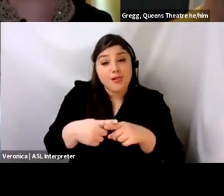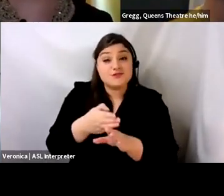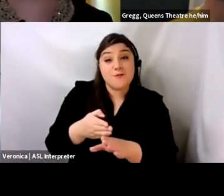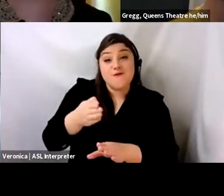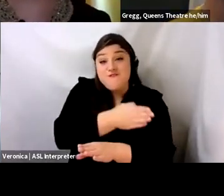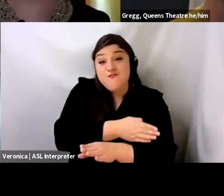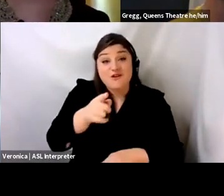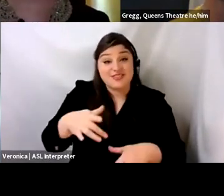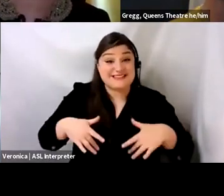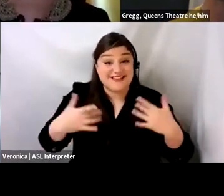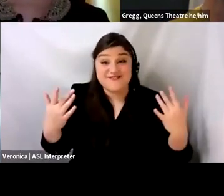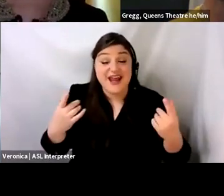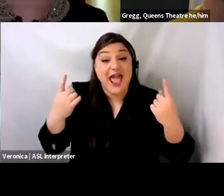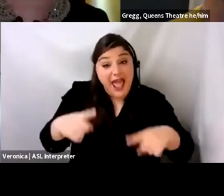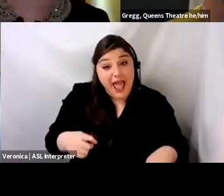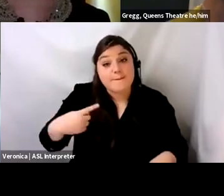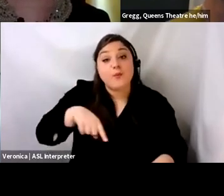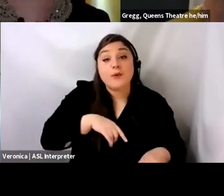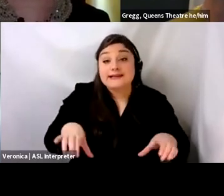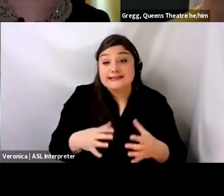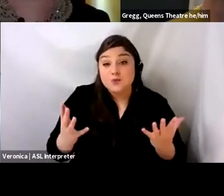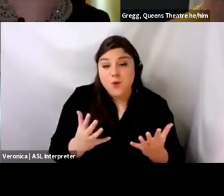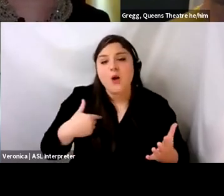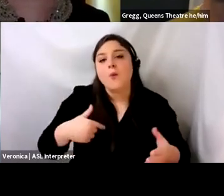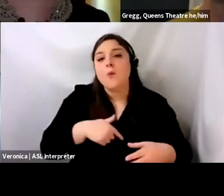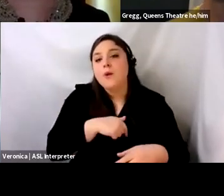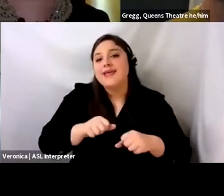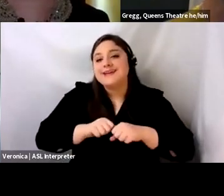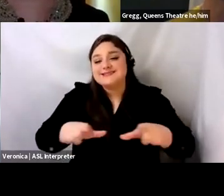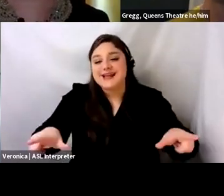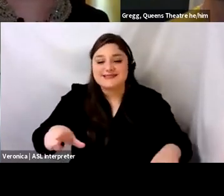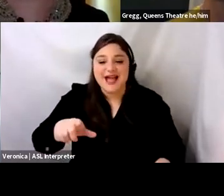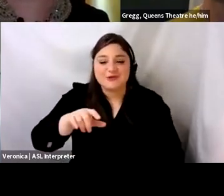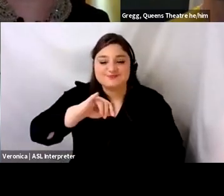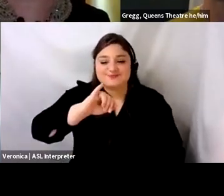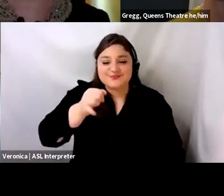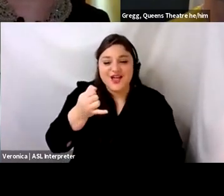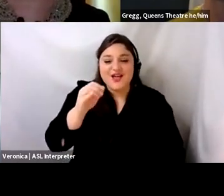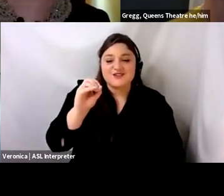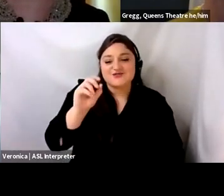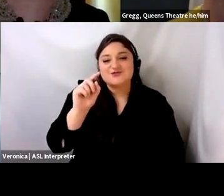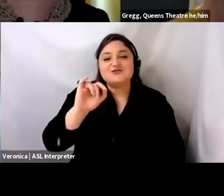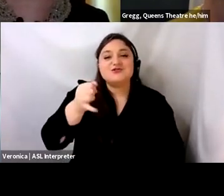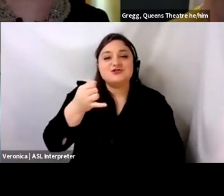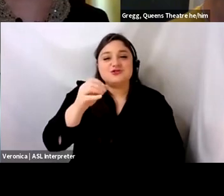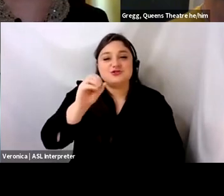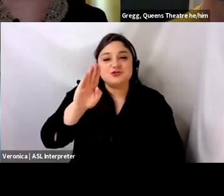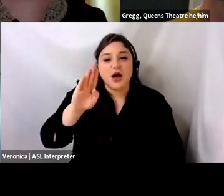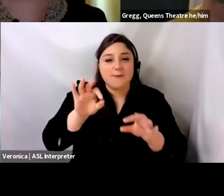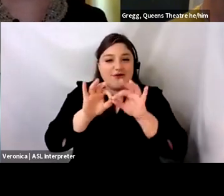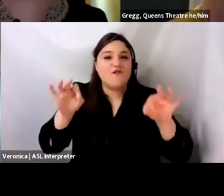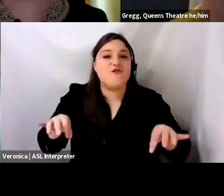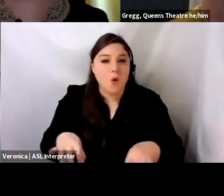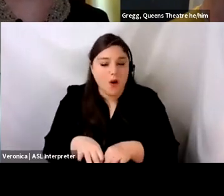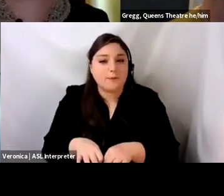we used a jot form for our application, uh, just a simple jot form. We asked in that form if, uh, people had